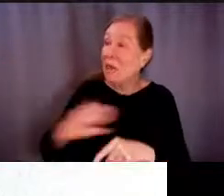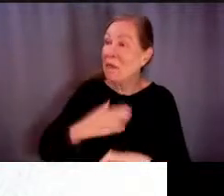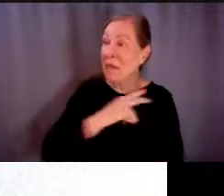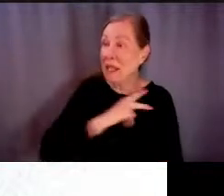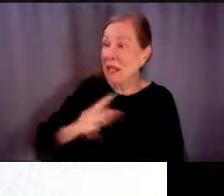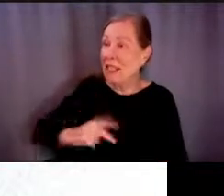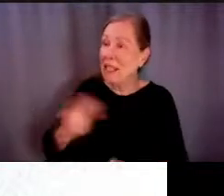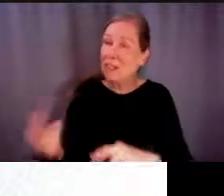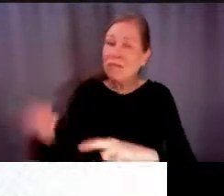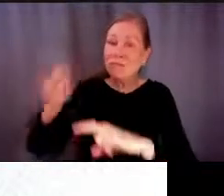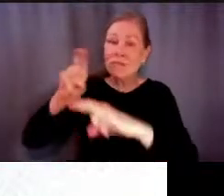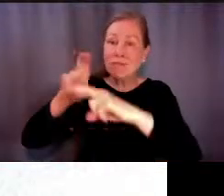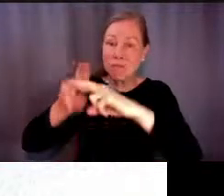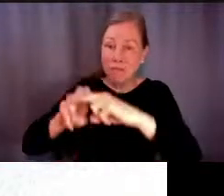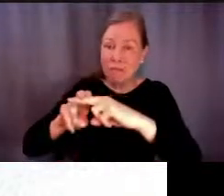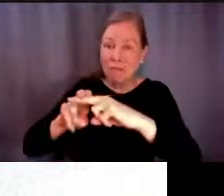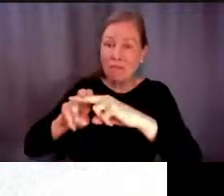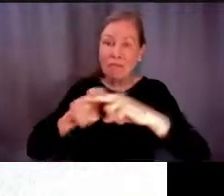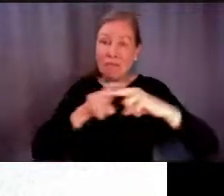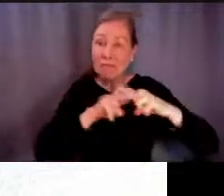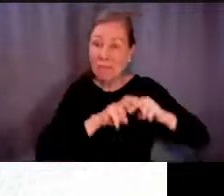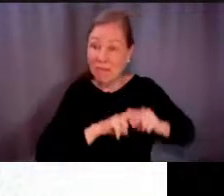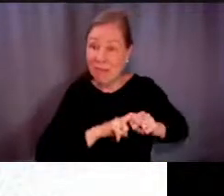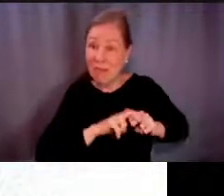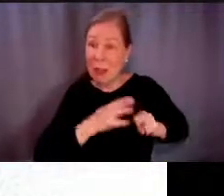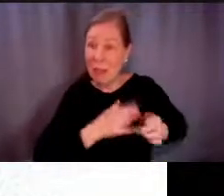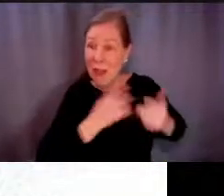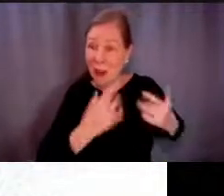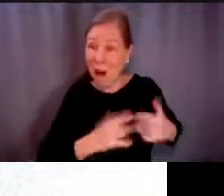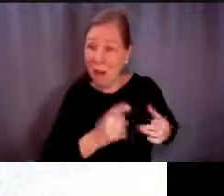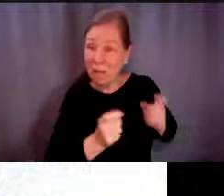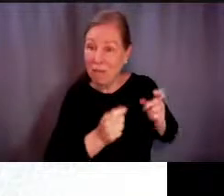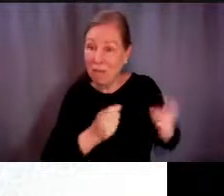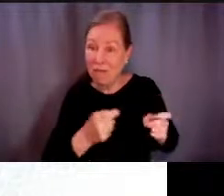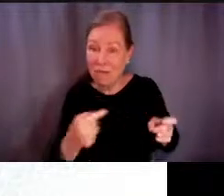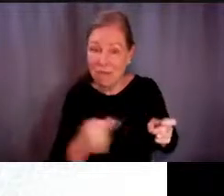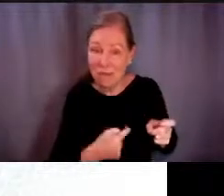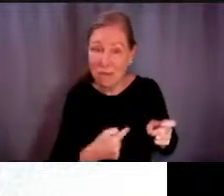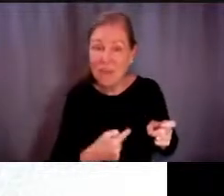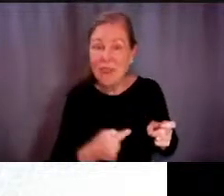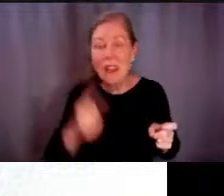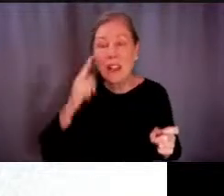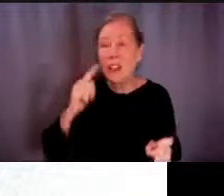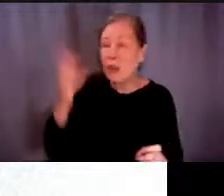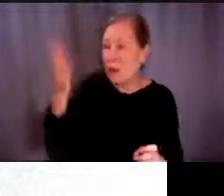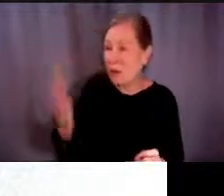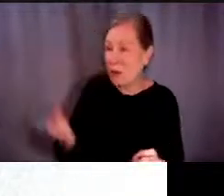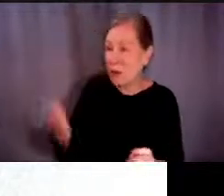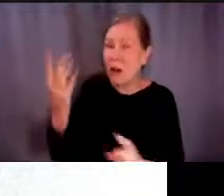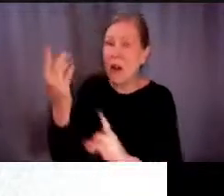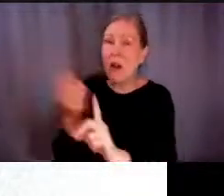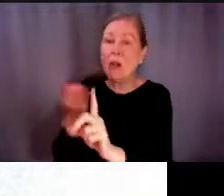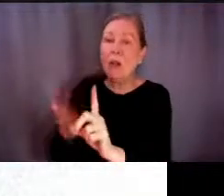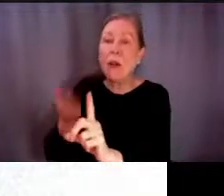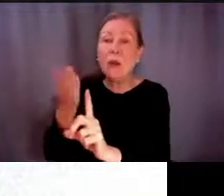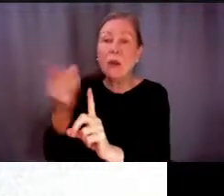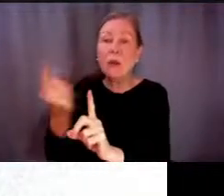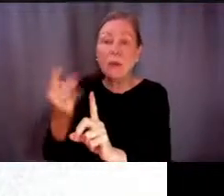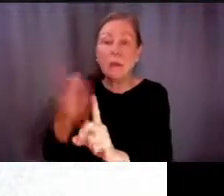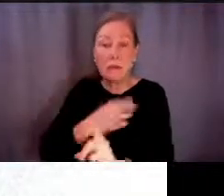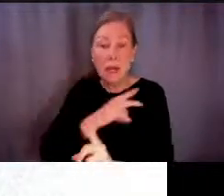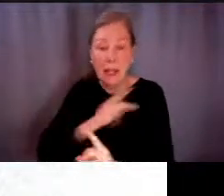the throne of my heart and reign there, for thou alone art my King and my